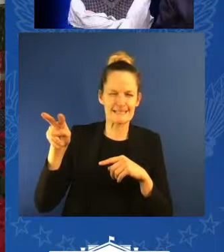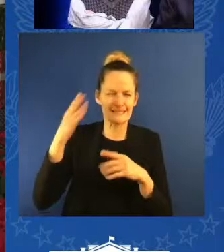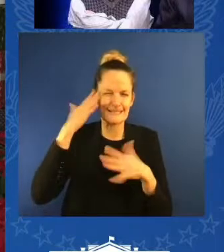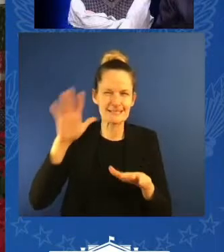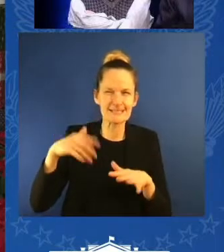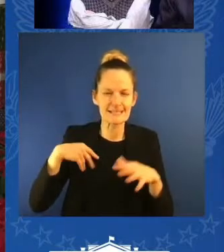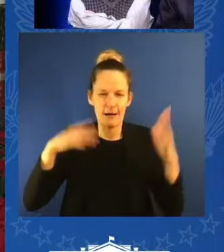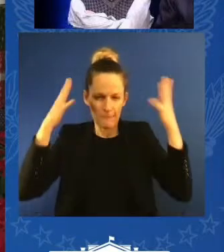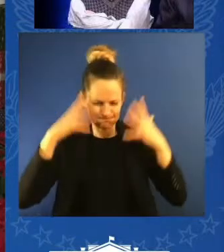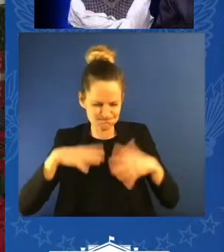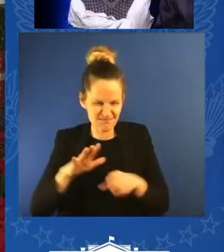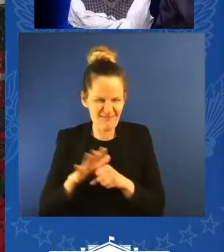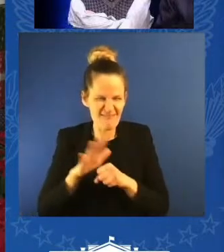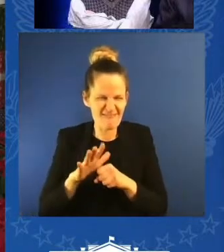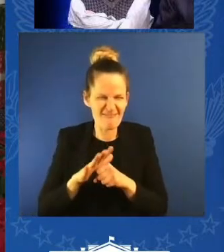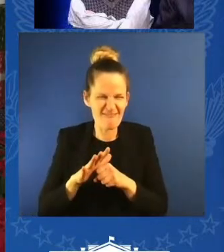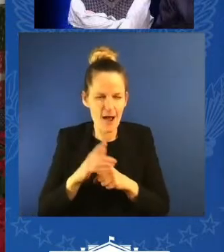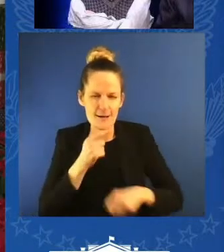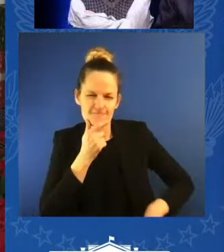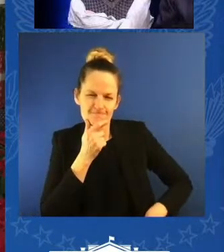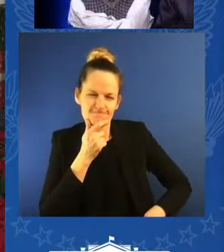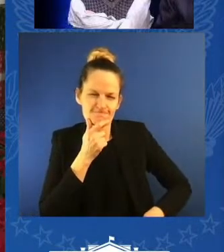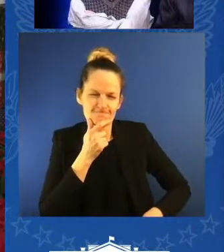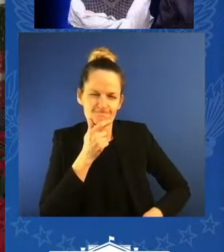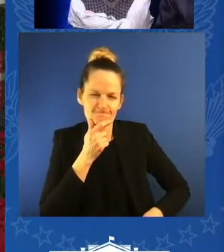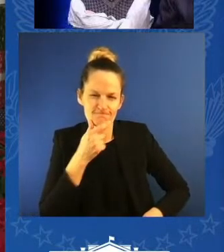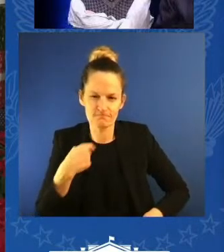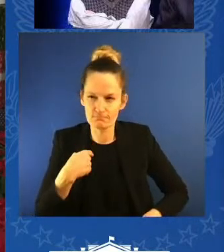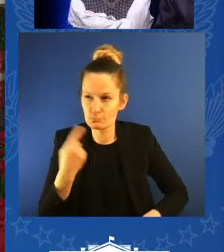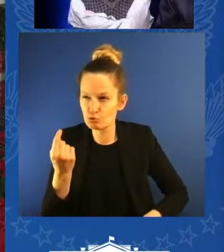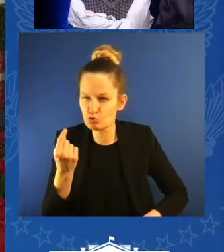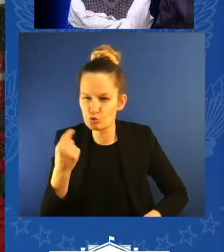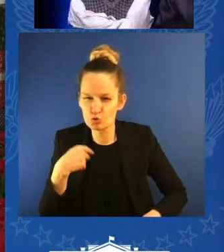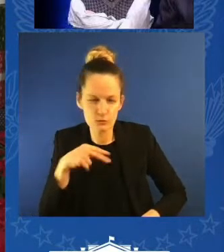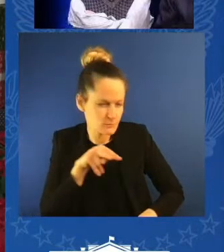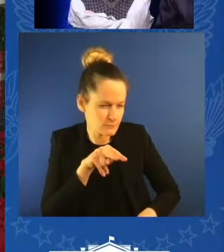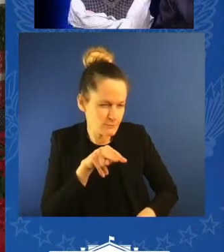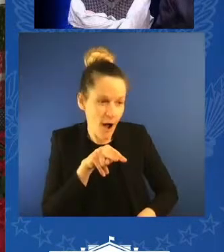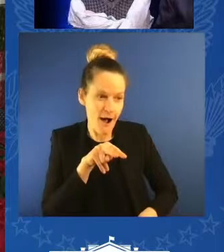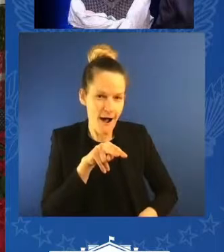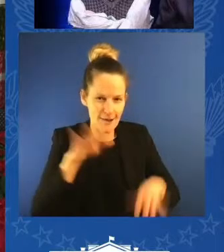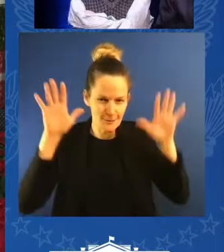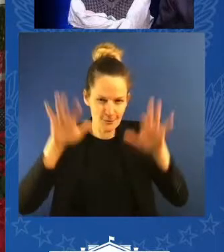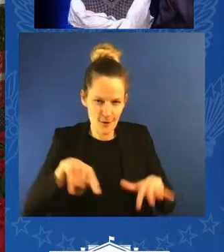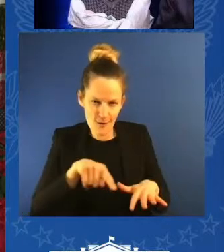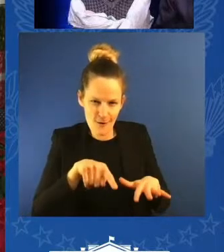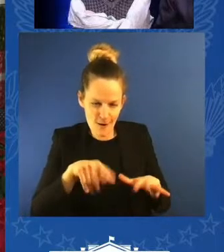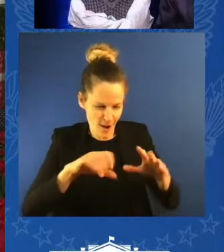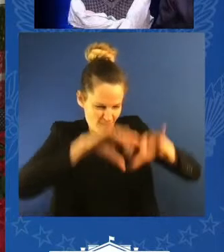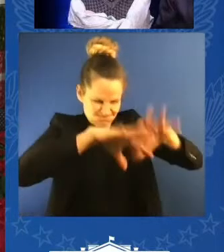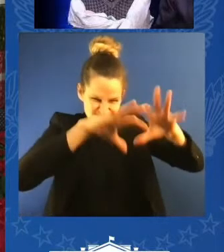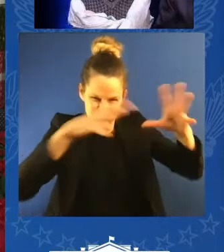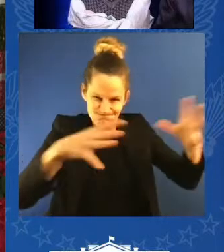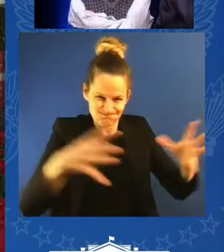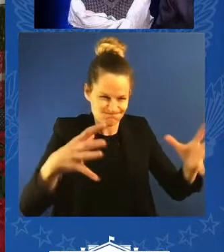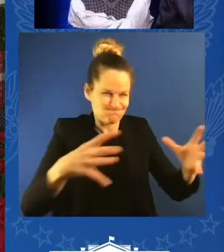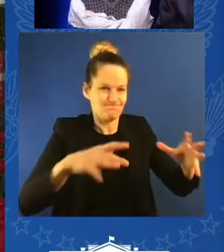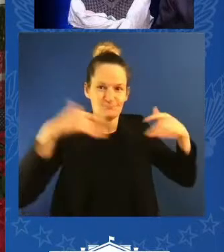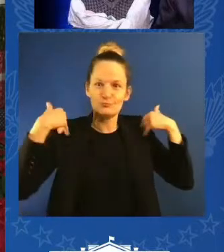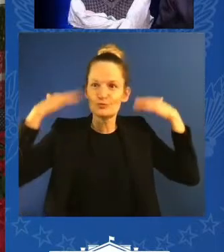snowman. Have any of you made snowman? Yes? Lots of you. That's racist. And he